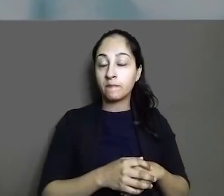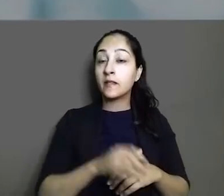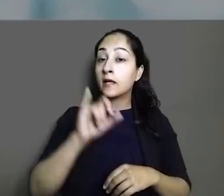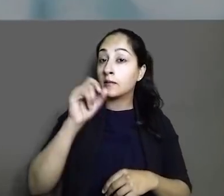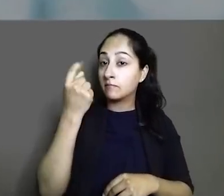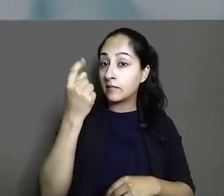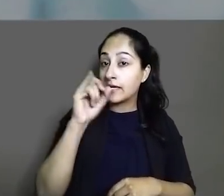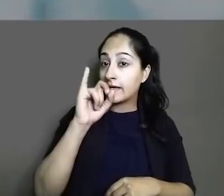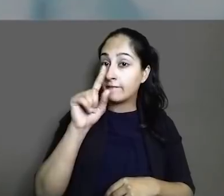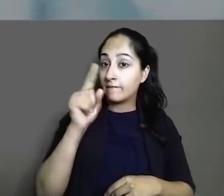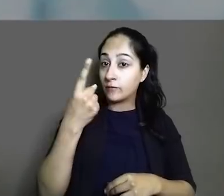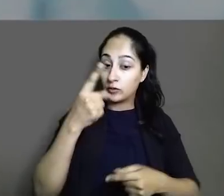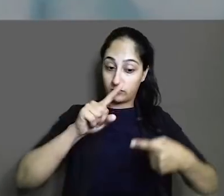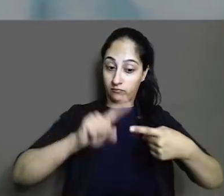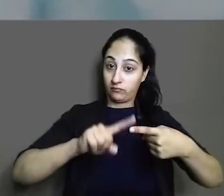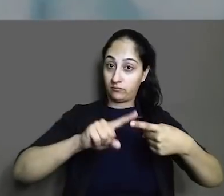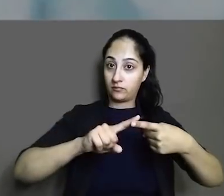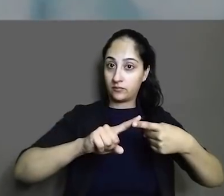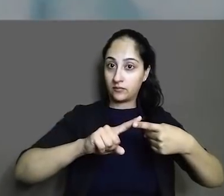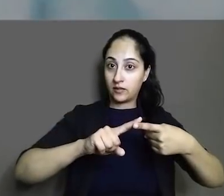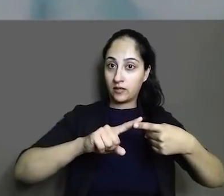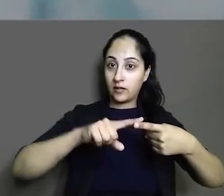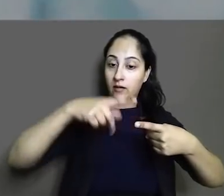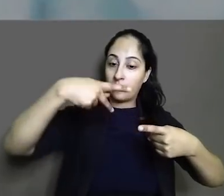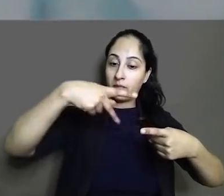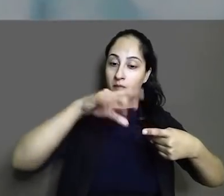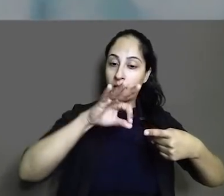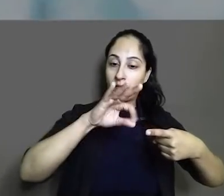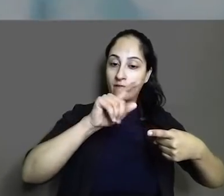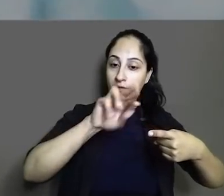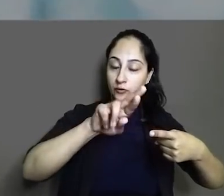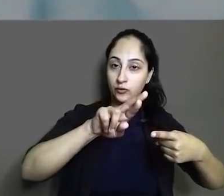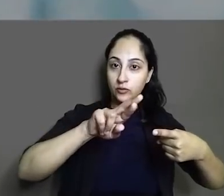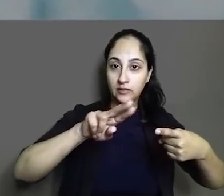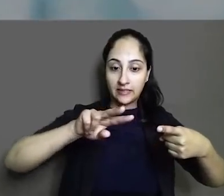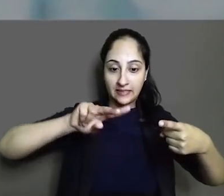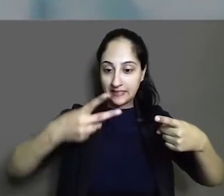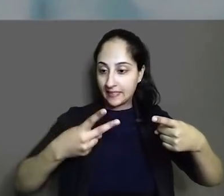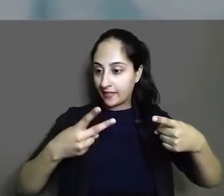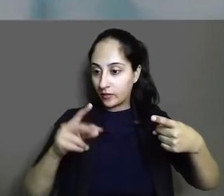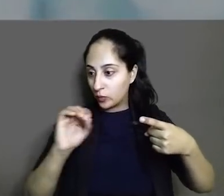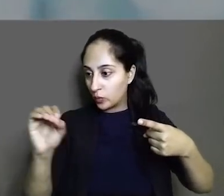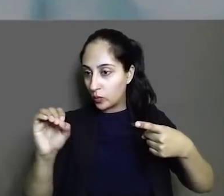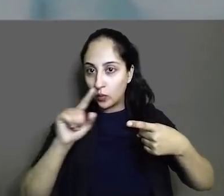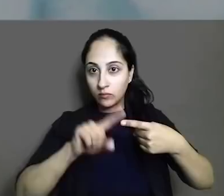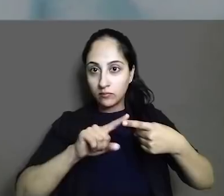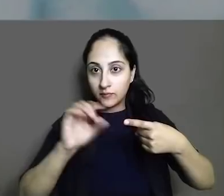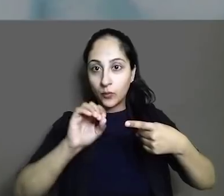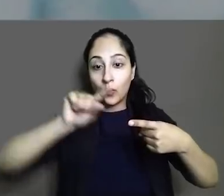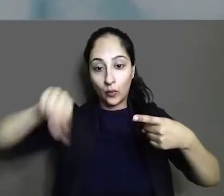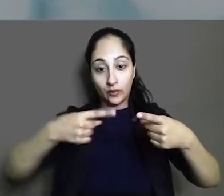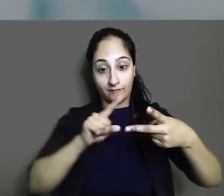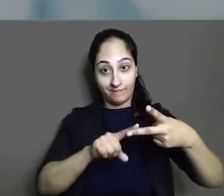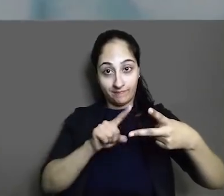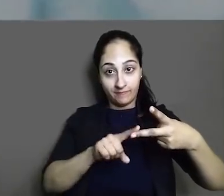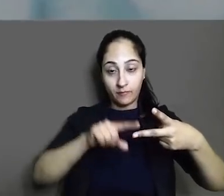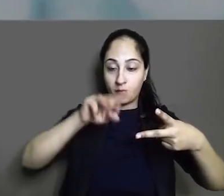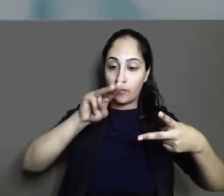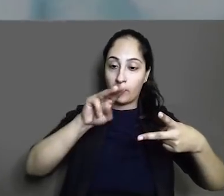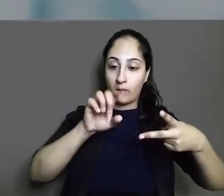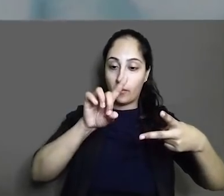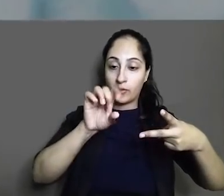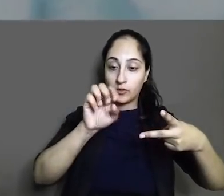interested. Gulshan and Anar from Vancouver and Calgary. And you can see why they might be interested in this question. And I'll point this one to you, Dr.